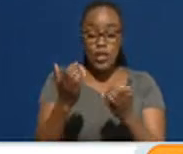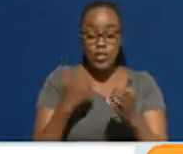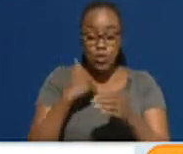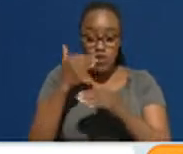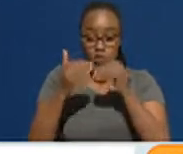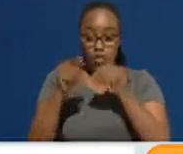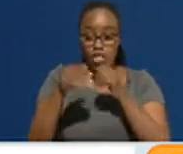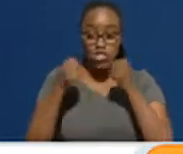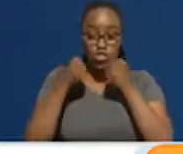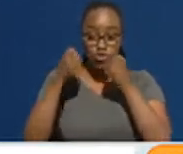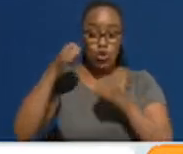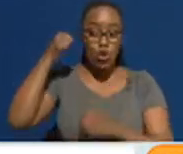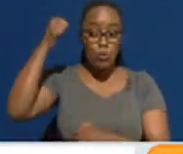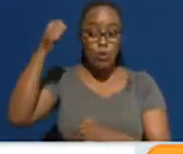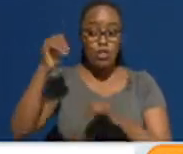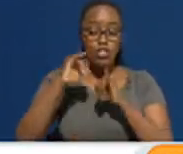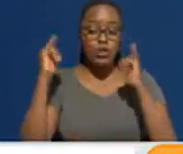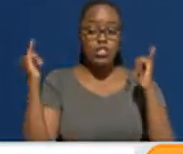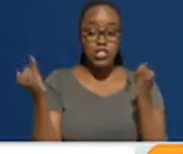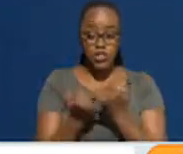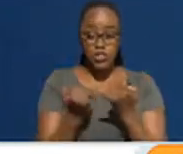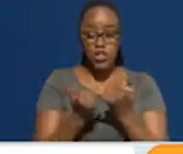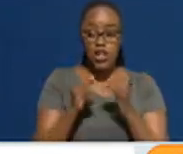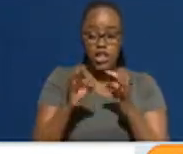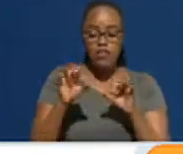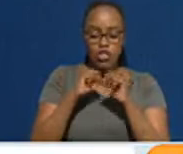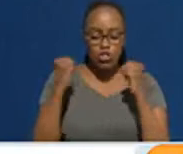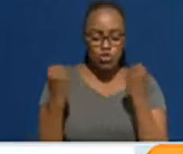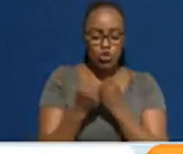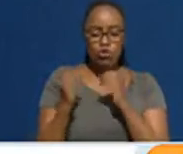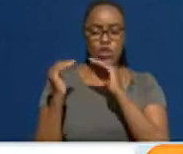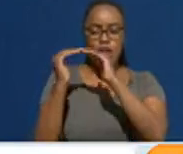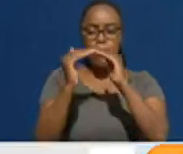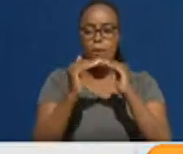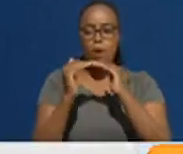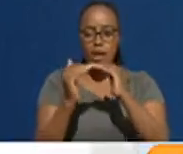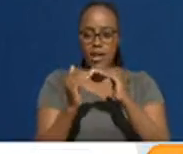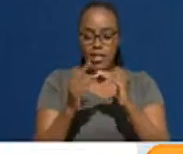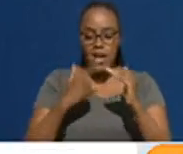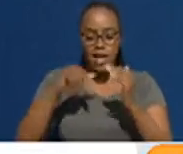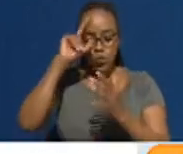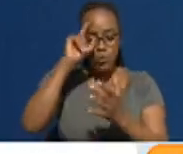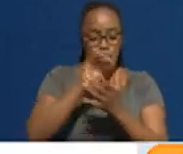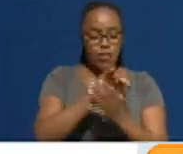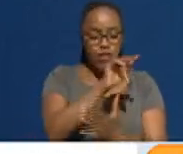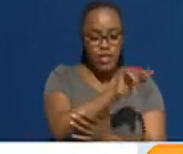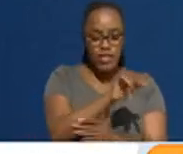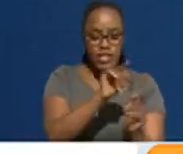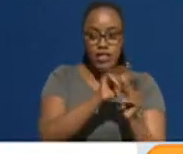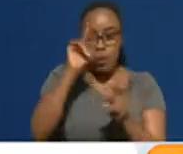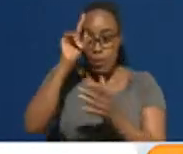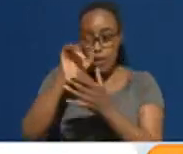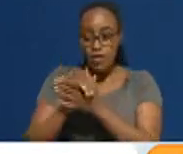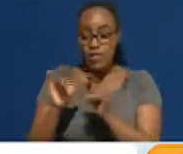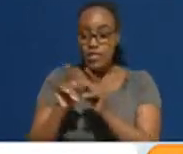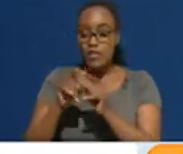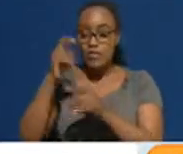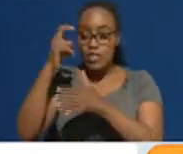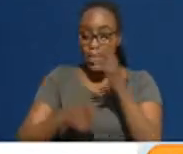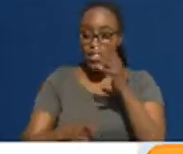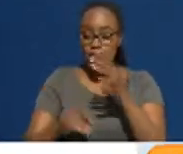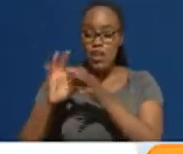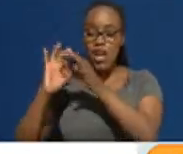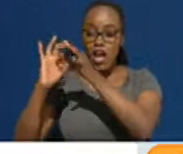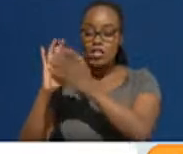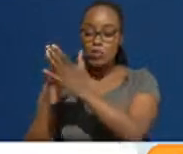those strong political institutions that, you know, if it's social democracy, this is what we believe in. This is what we believe in. When it comes to tax, this is what Azimio